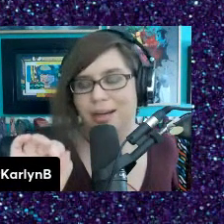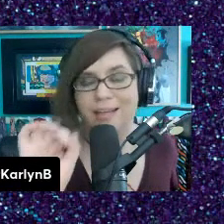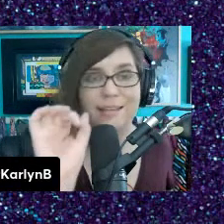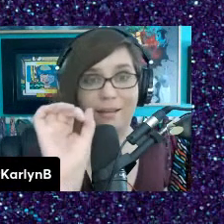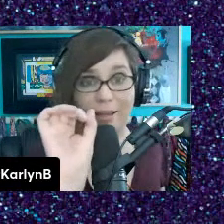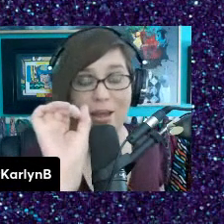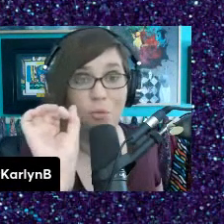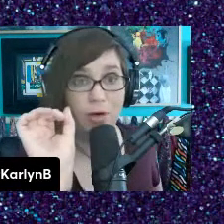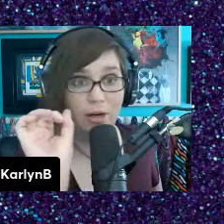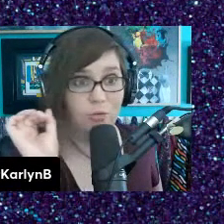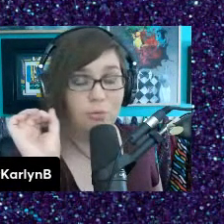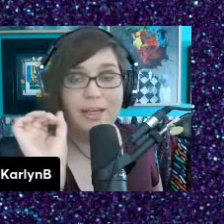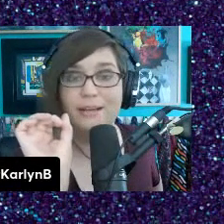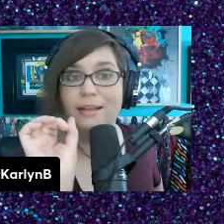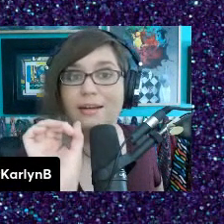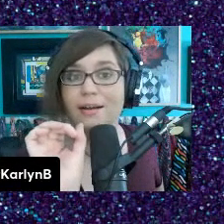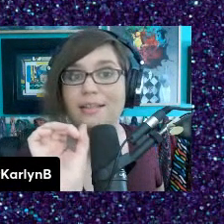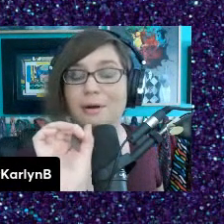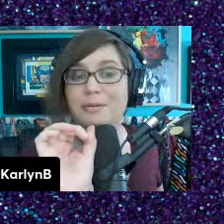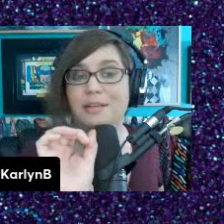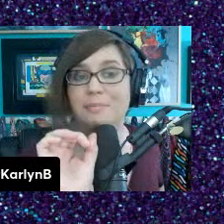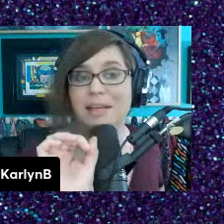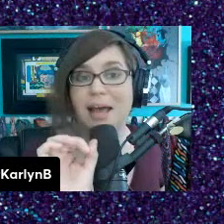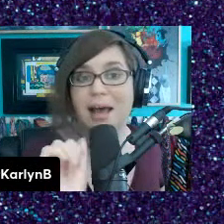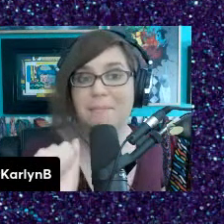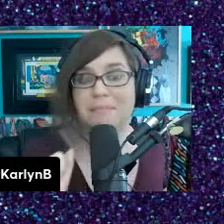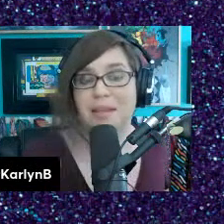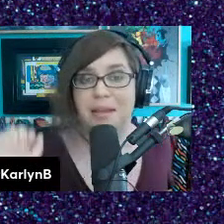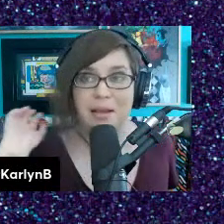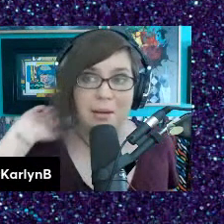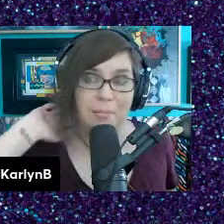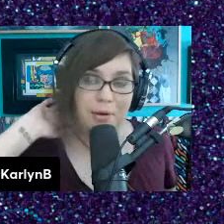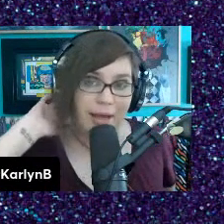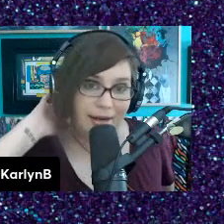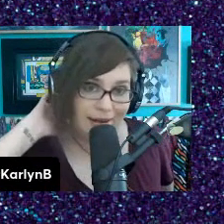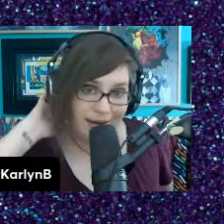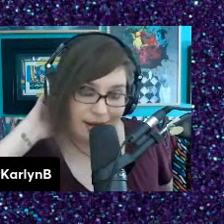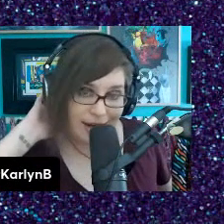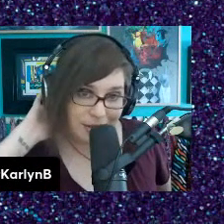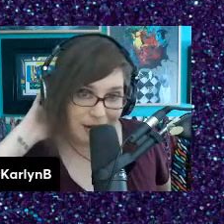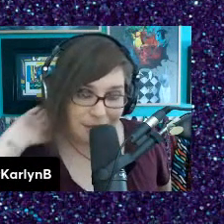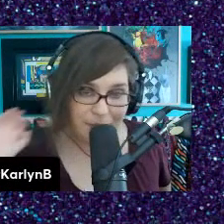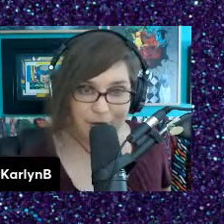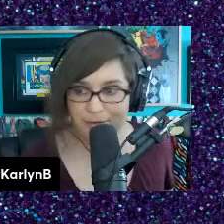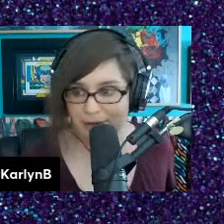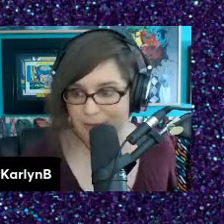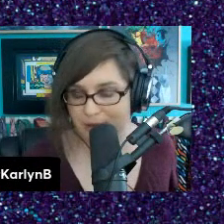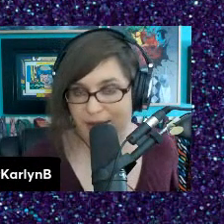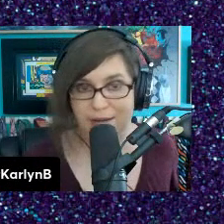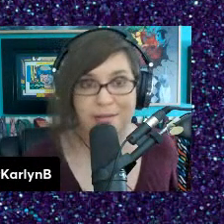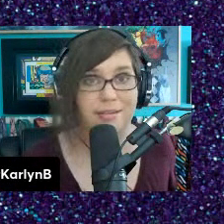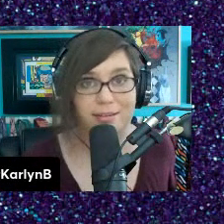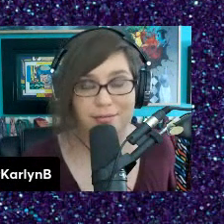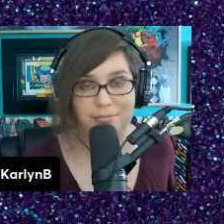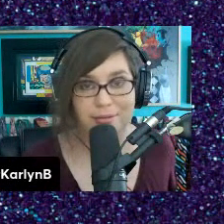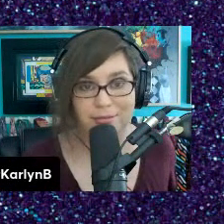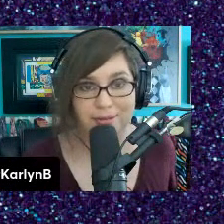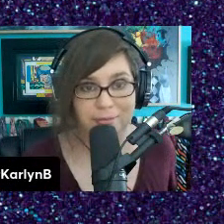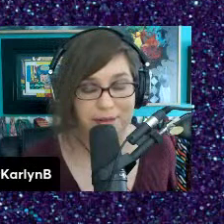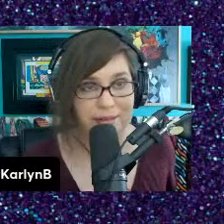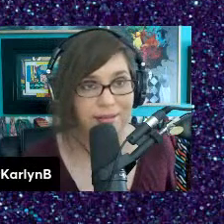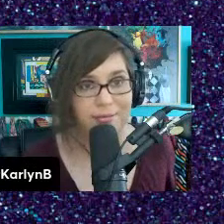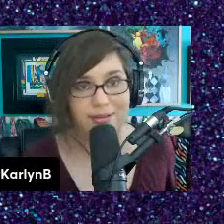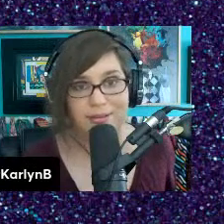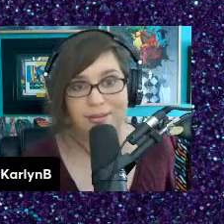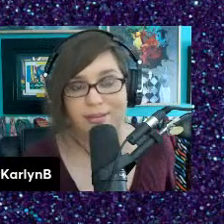private trainings that like we're really not supposed to be at. But I do have my burner Facebook account. Yes, I have a burner